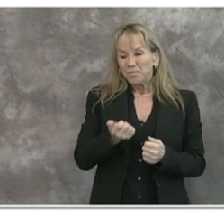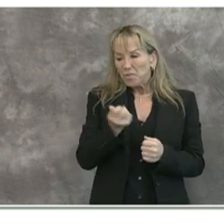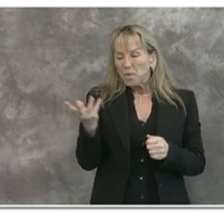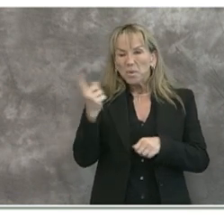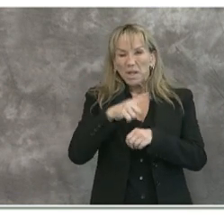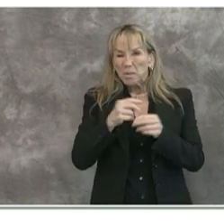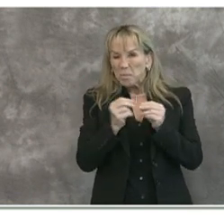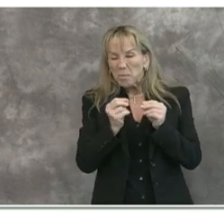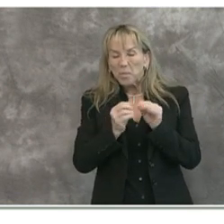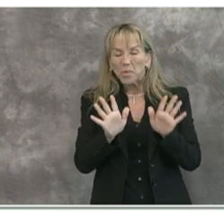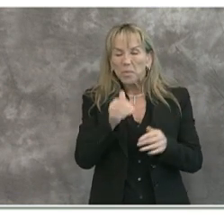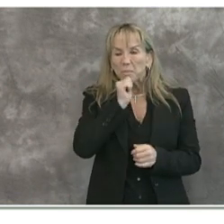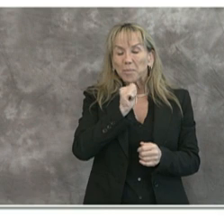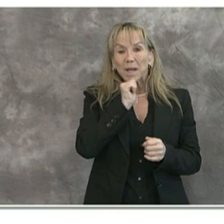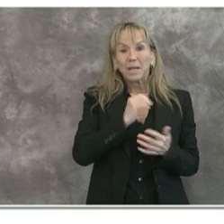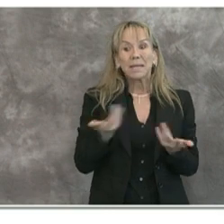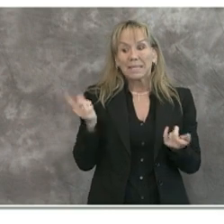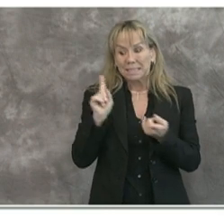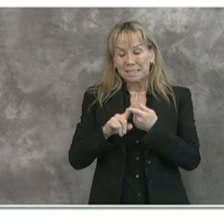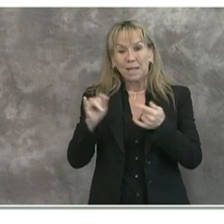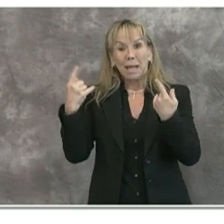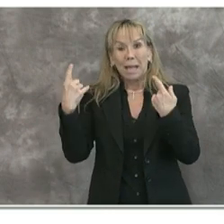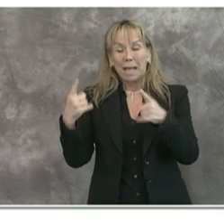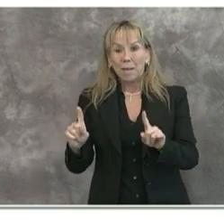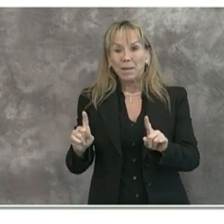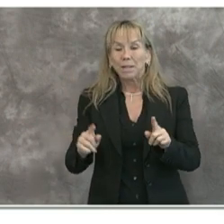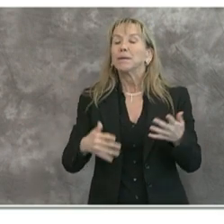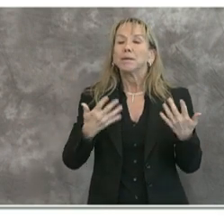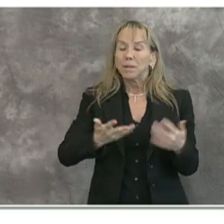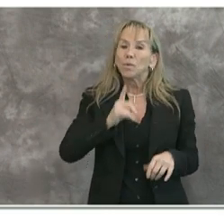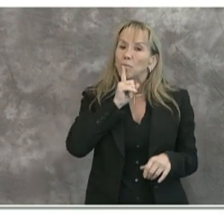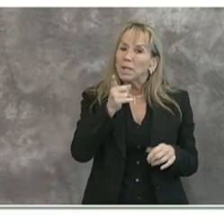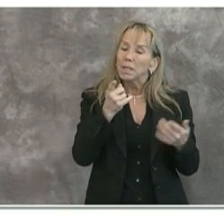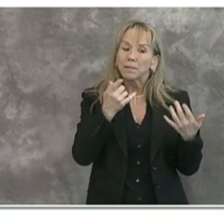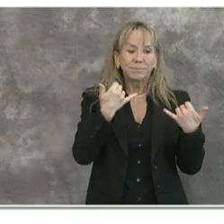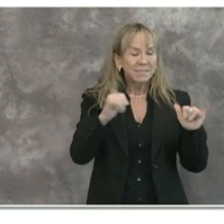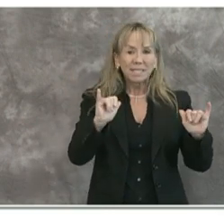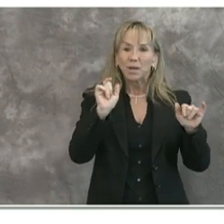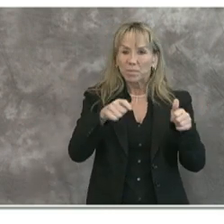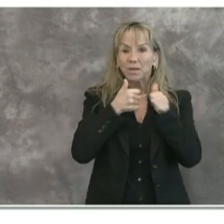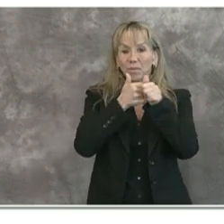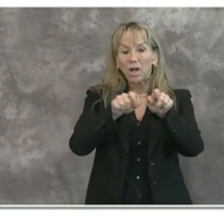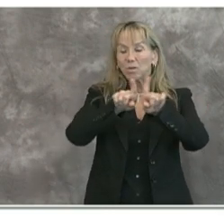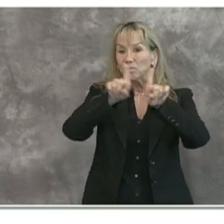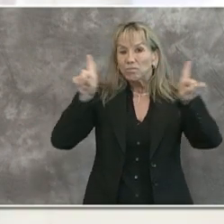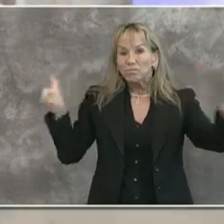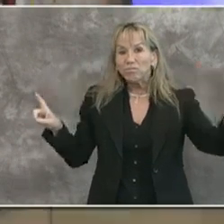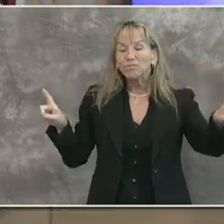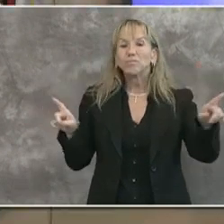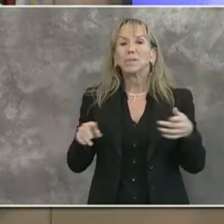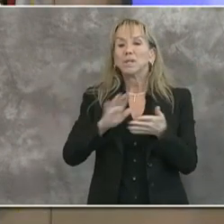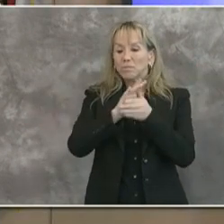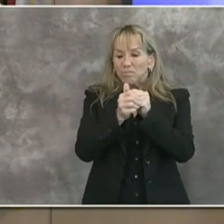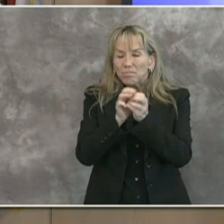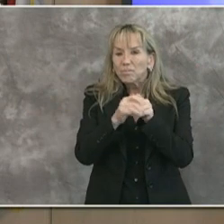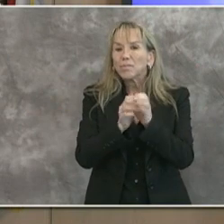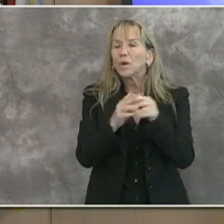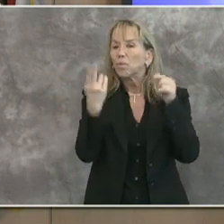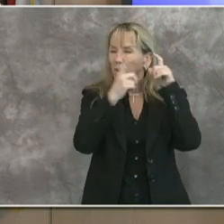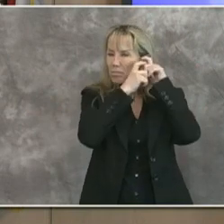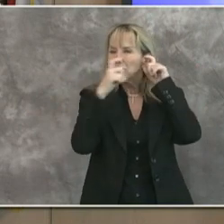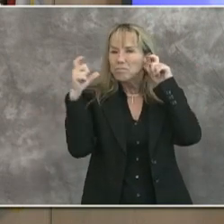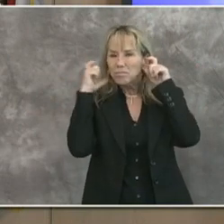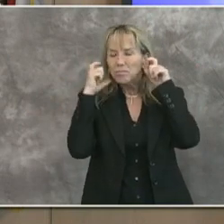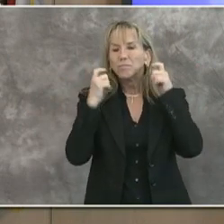days. Until then, it remains critical to continue practicing social distancing, good hygiene, and wearing facial